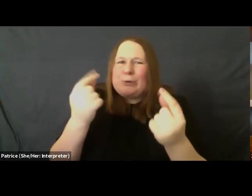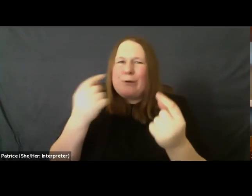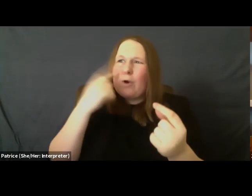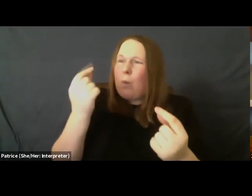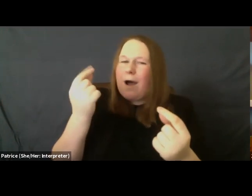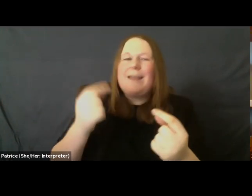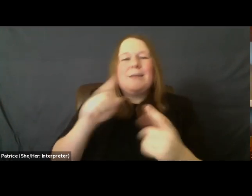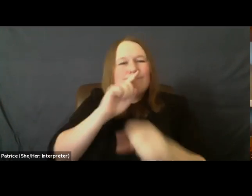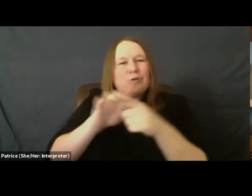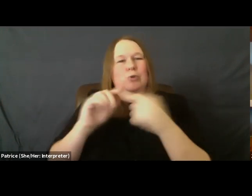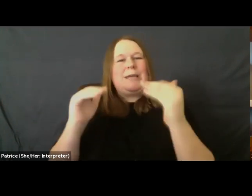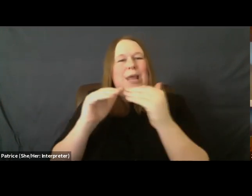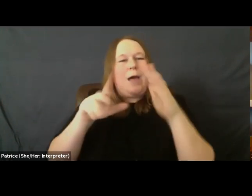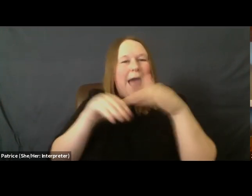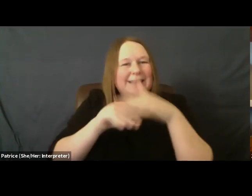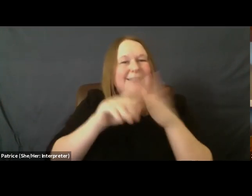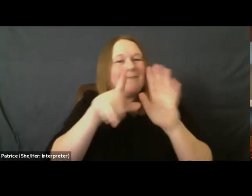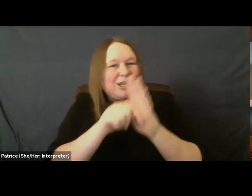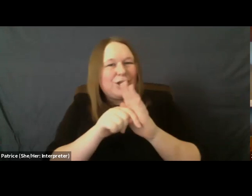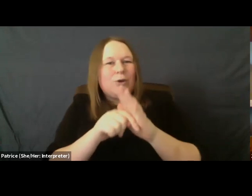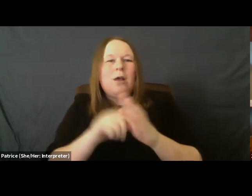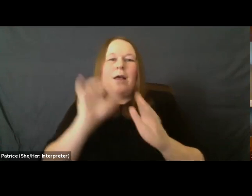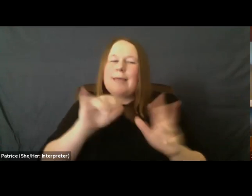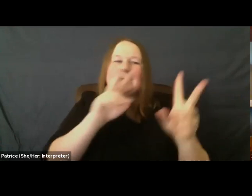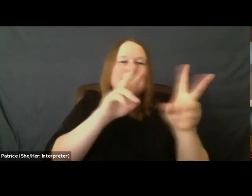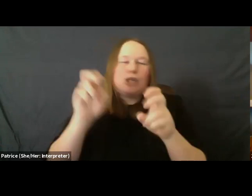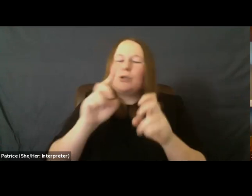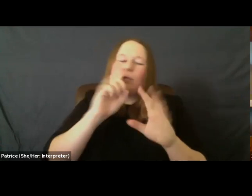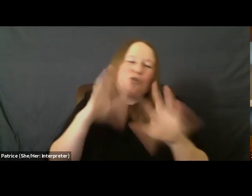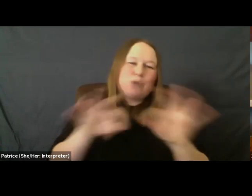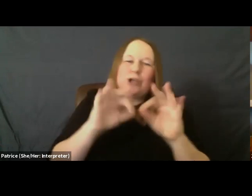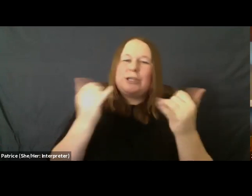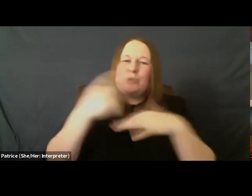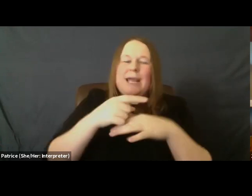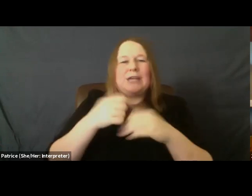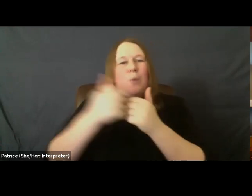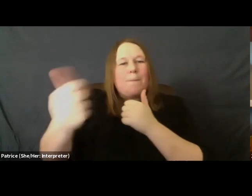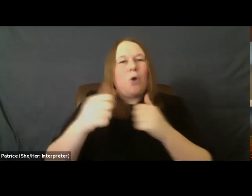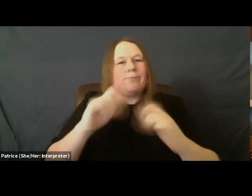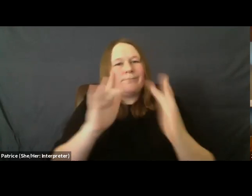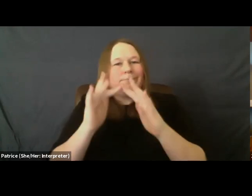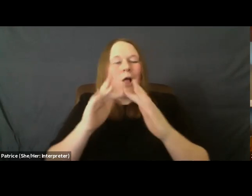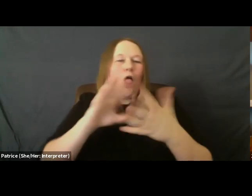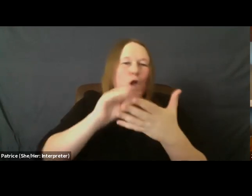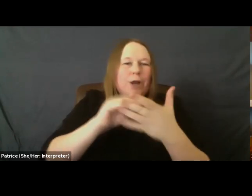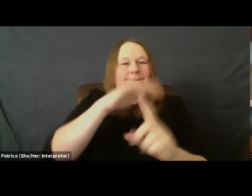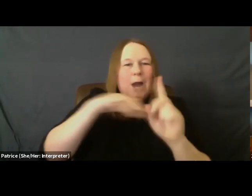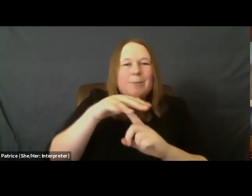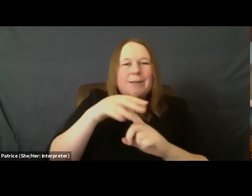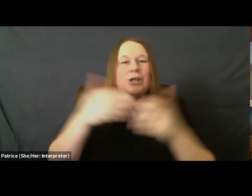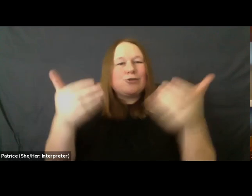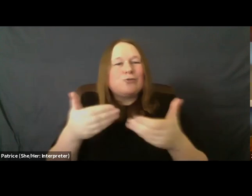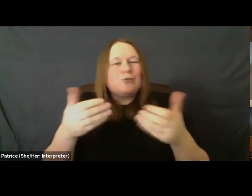committed to equal access to video, an issue ever more critical in today's remote learning environment. He introduced the Individuals